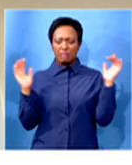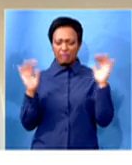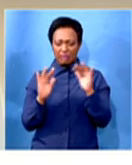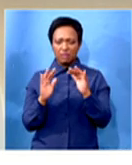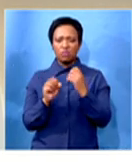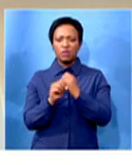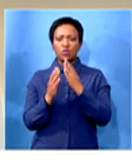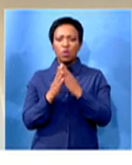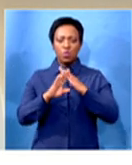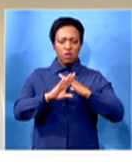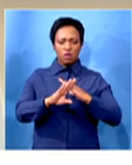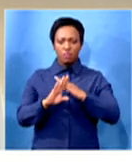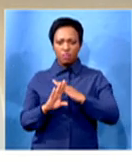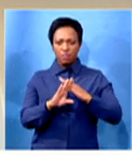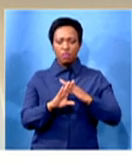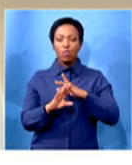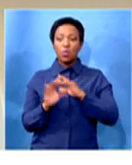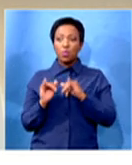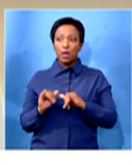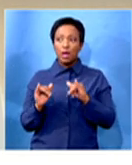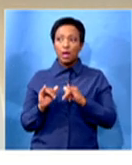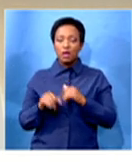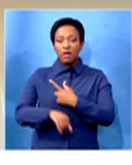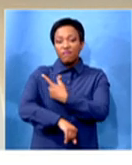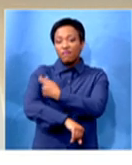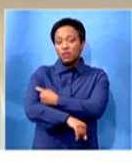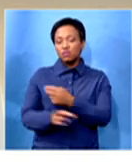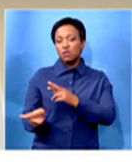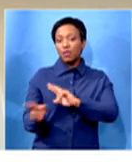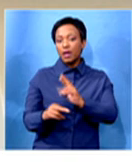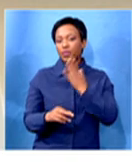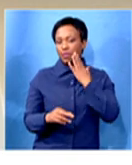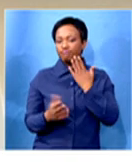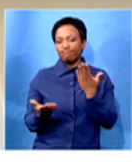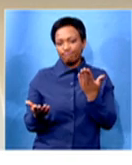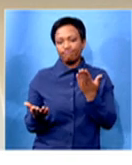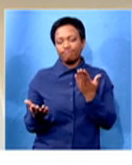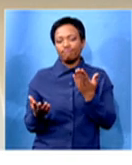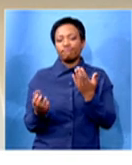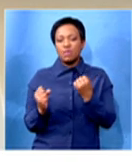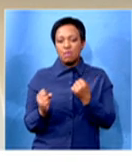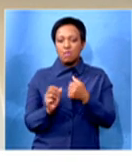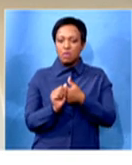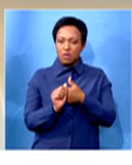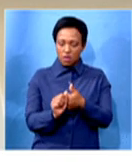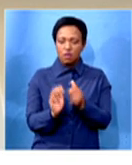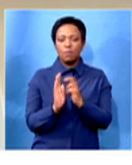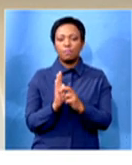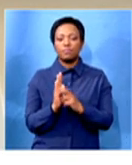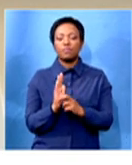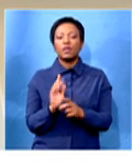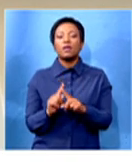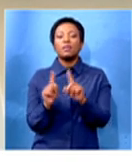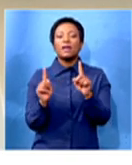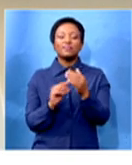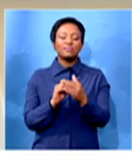things whilst we wait for that vaccine. But, I can only say that I think in